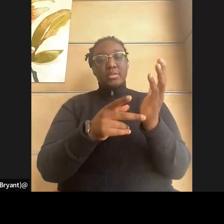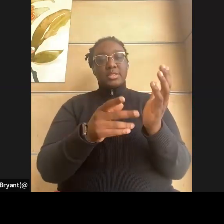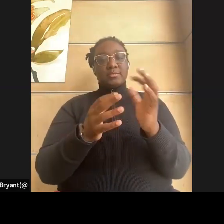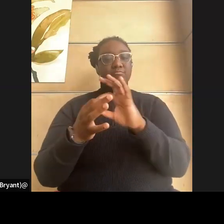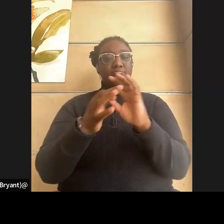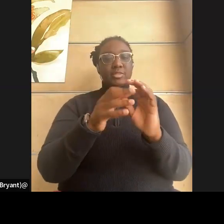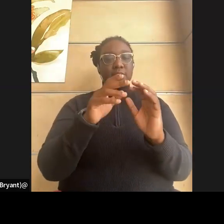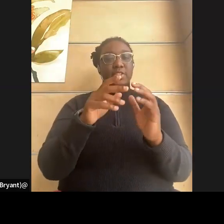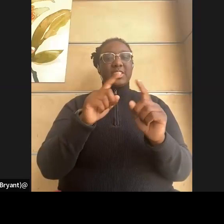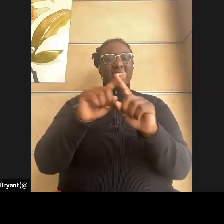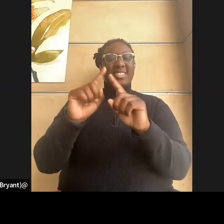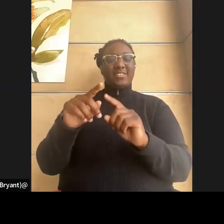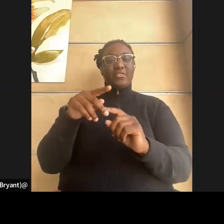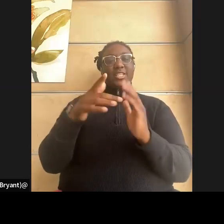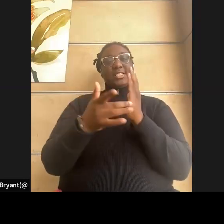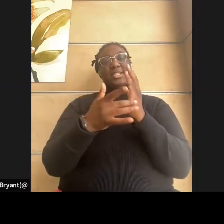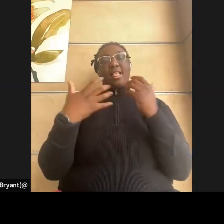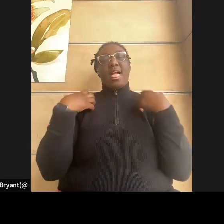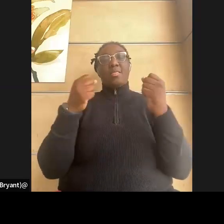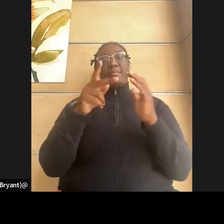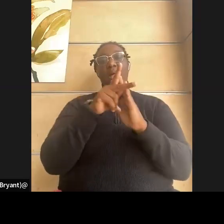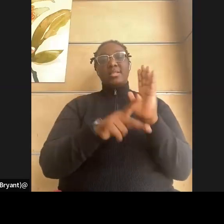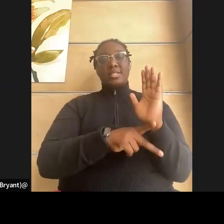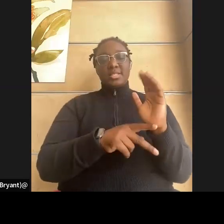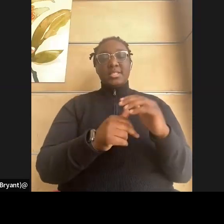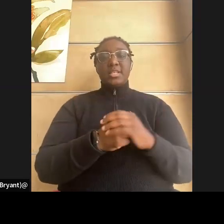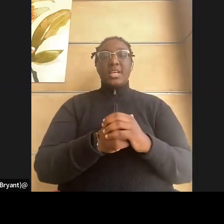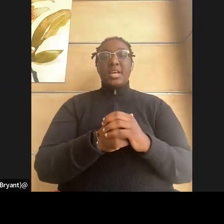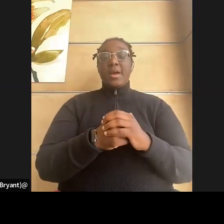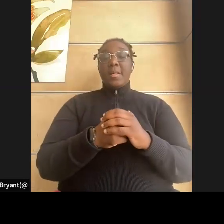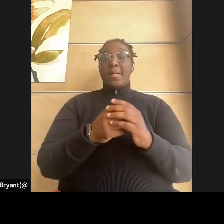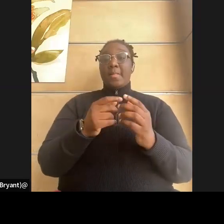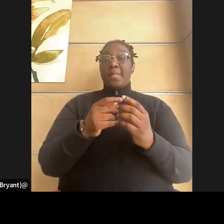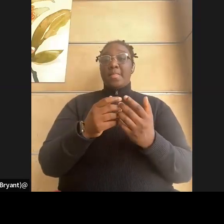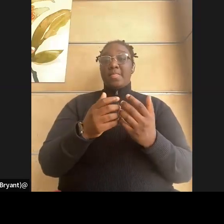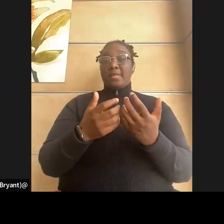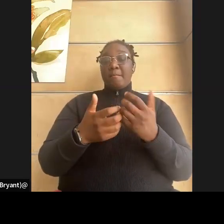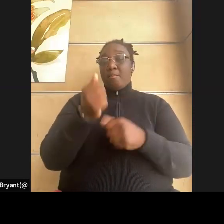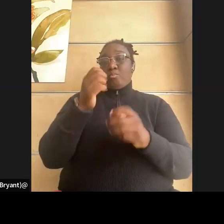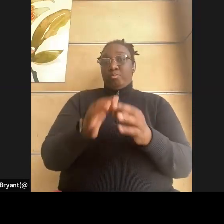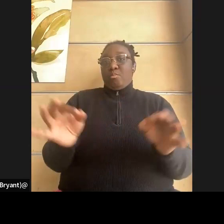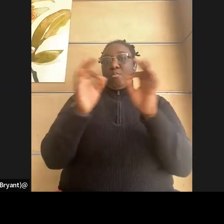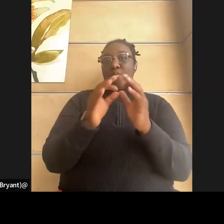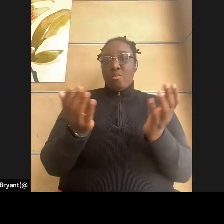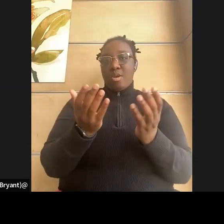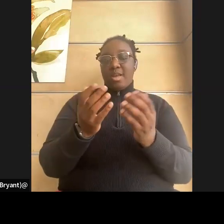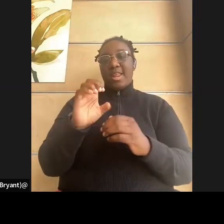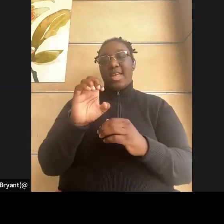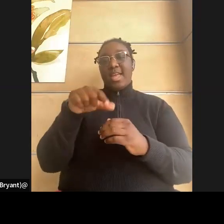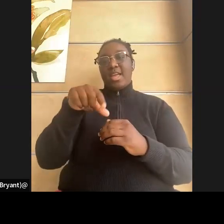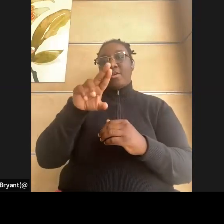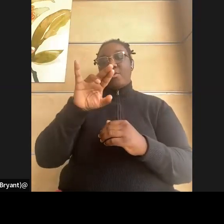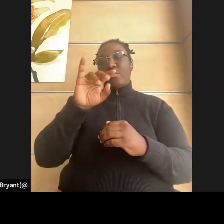first main one was equity. So, this is really healthcare related equity, but it